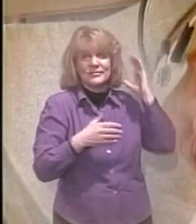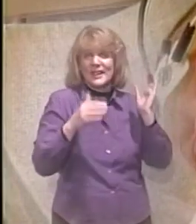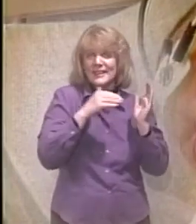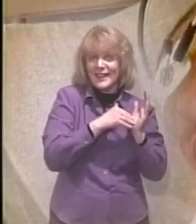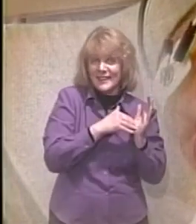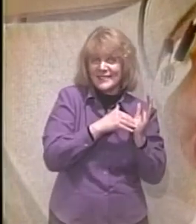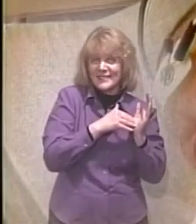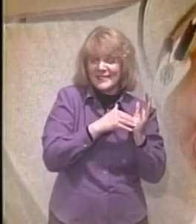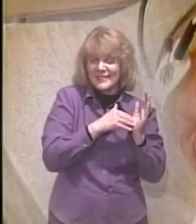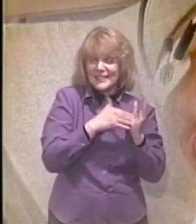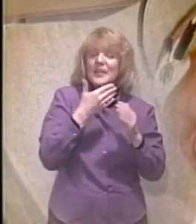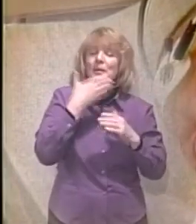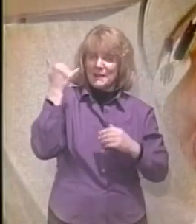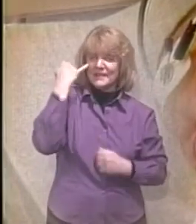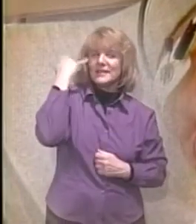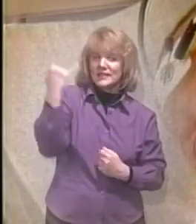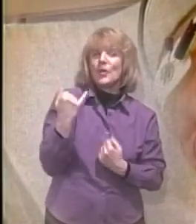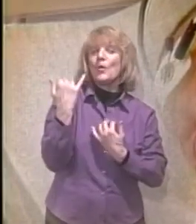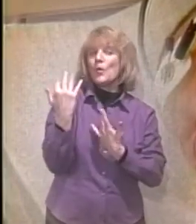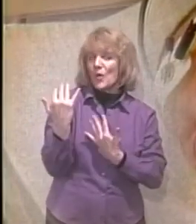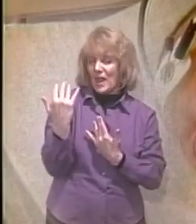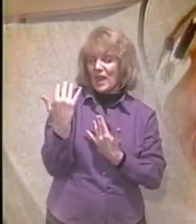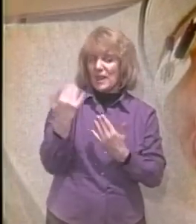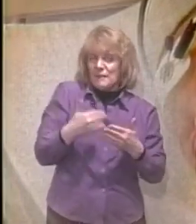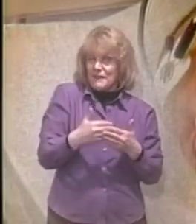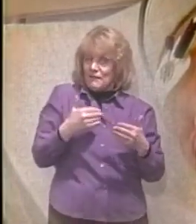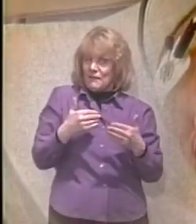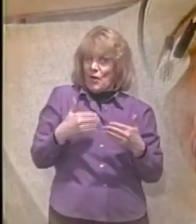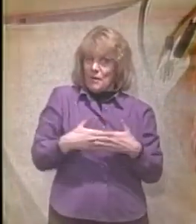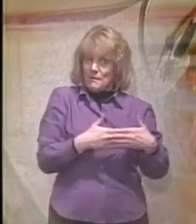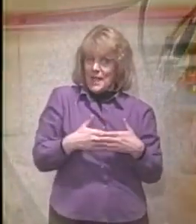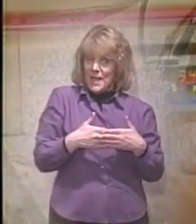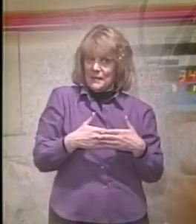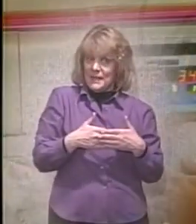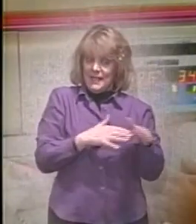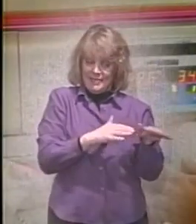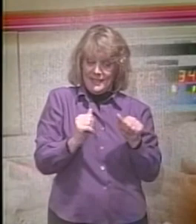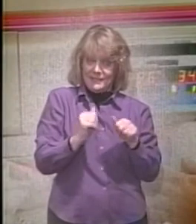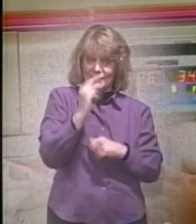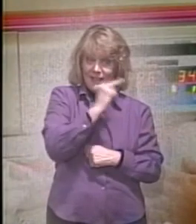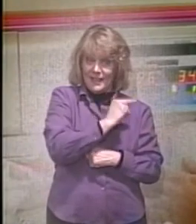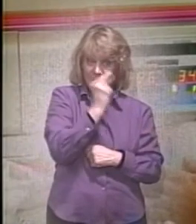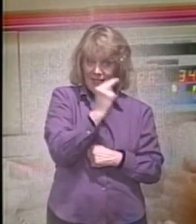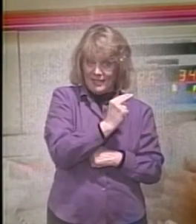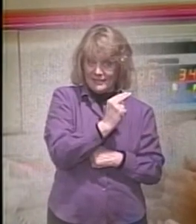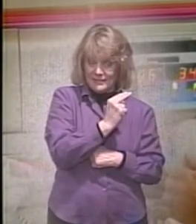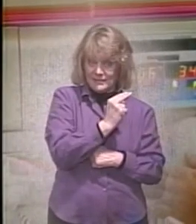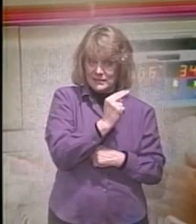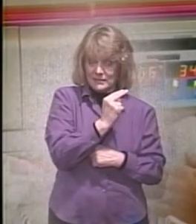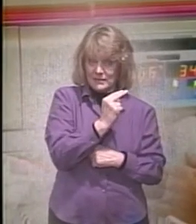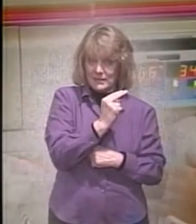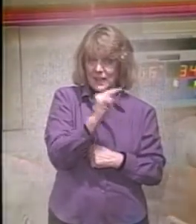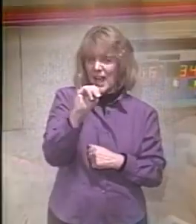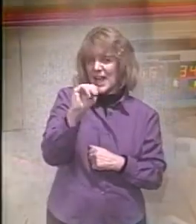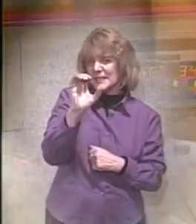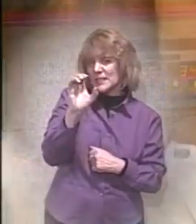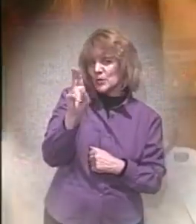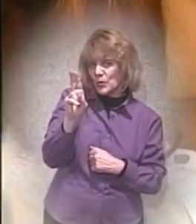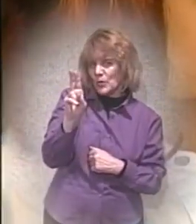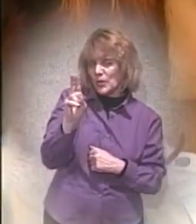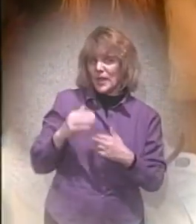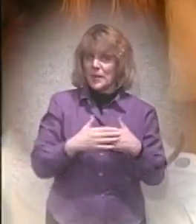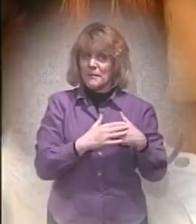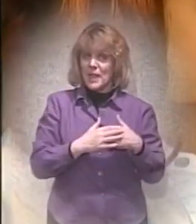So the closer to discharge as possible is when we would do that screen. For babies in the NICU, we need to wait until they're at